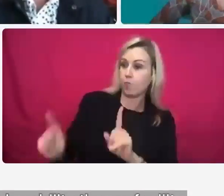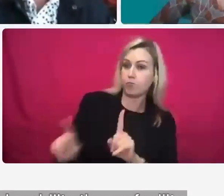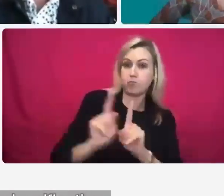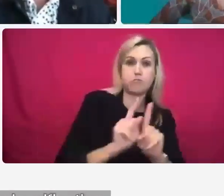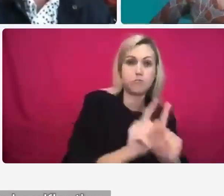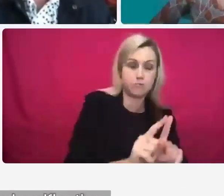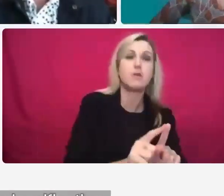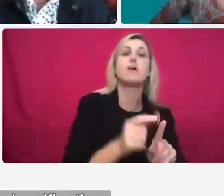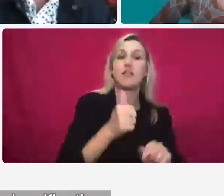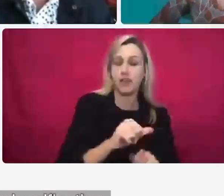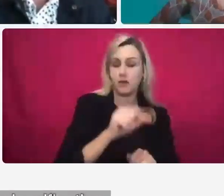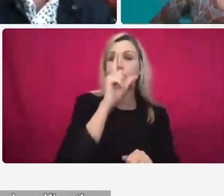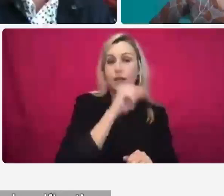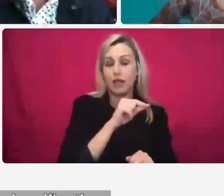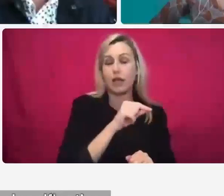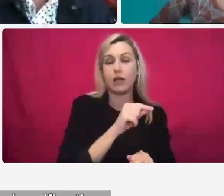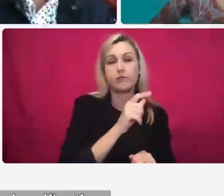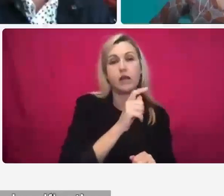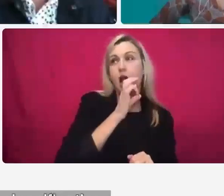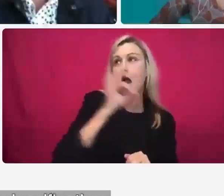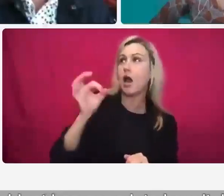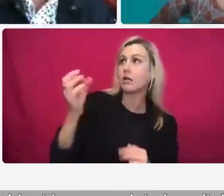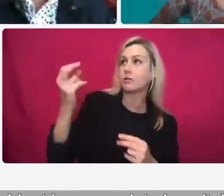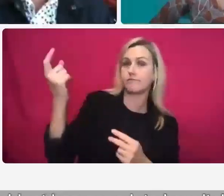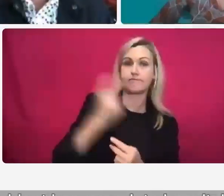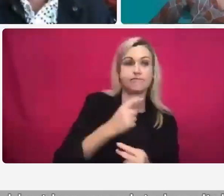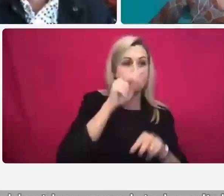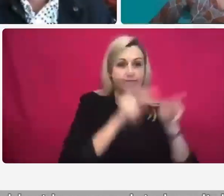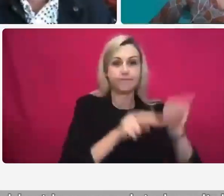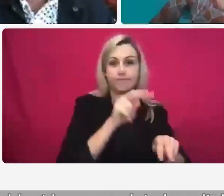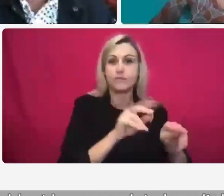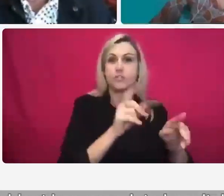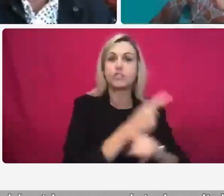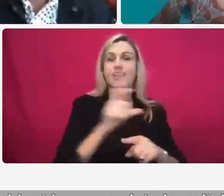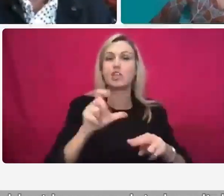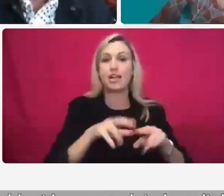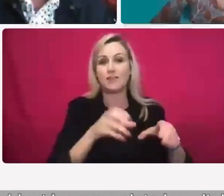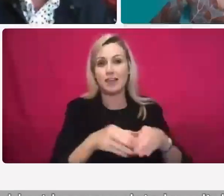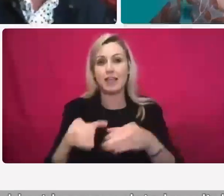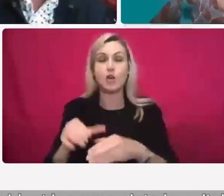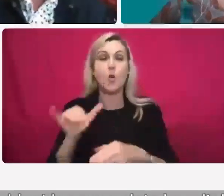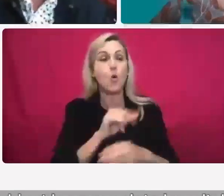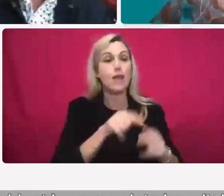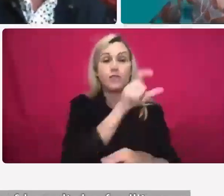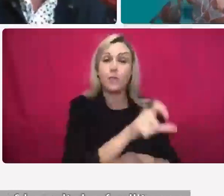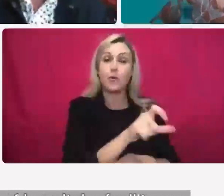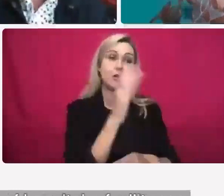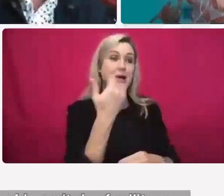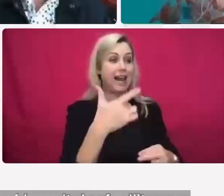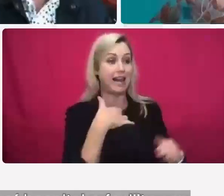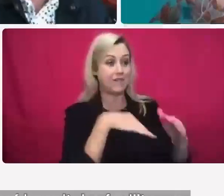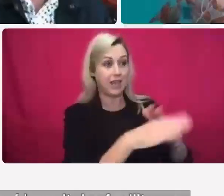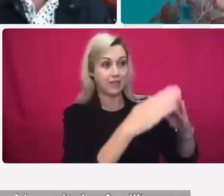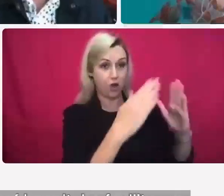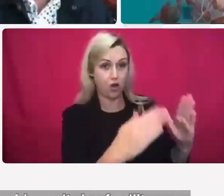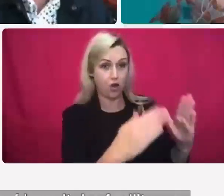a facility can seek a reclassification. And the other one is if the resident has gone into hospital. So once they come